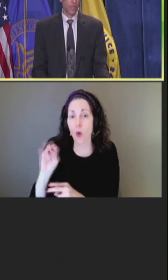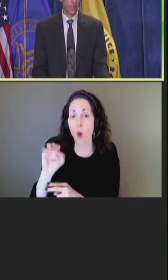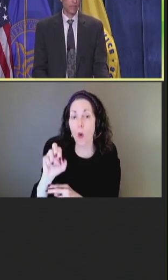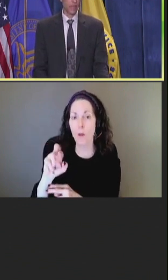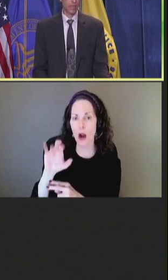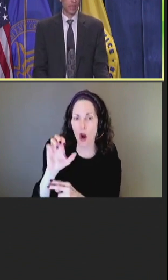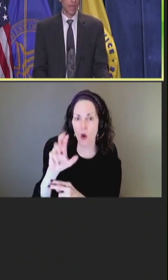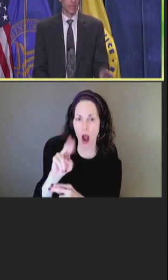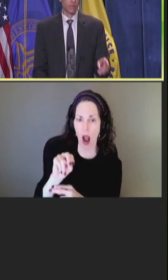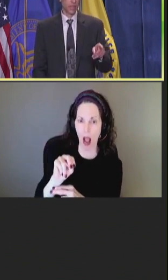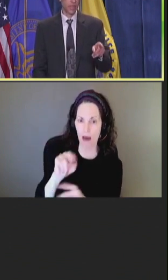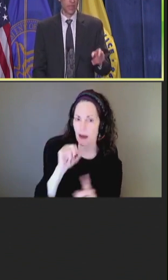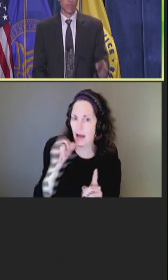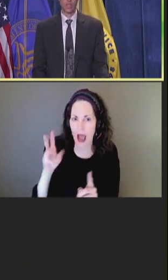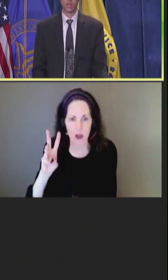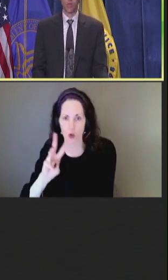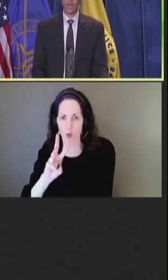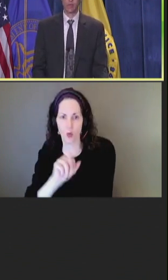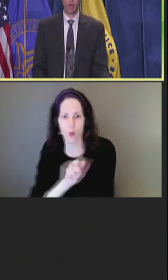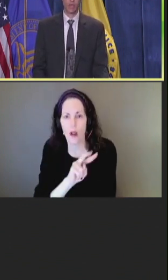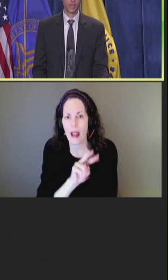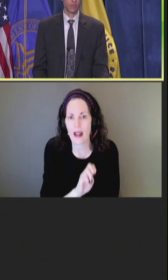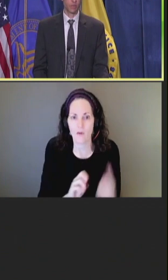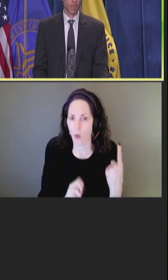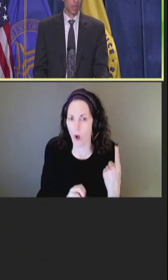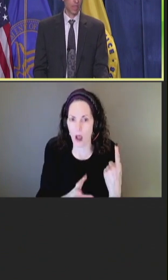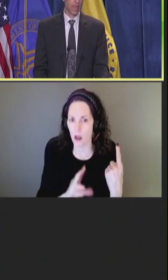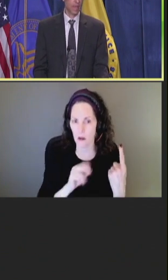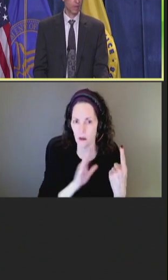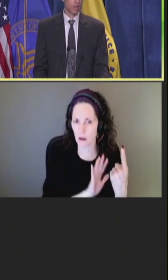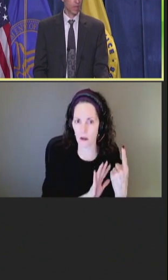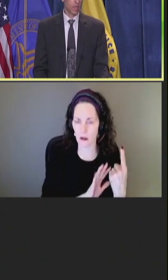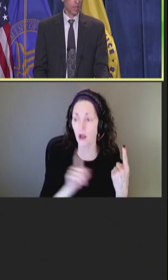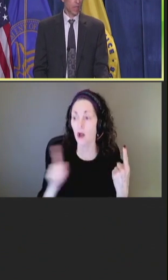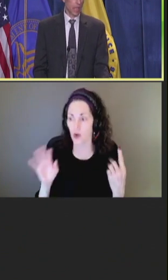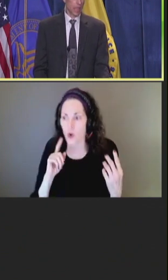very significantly, that difference is quite large. We'll talk about that.